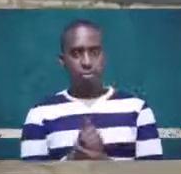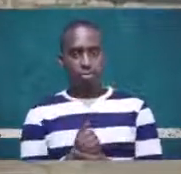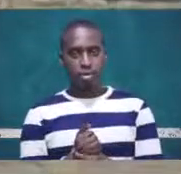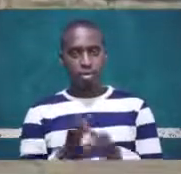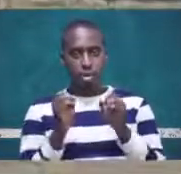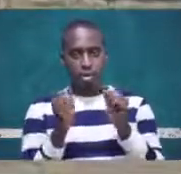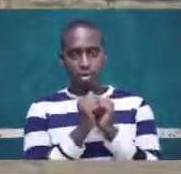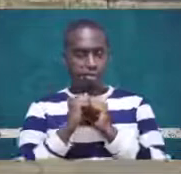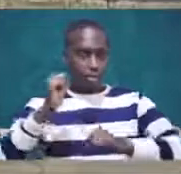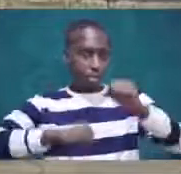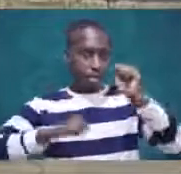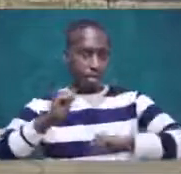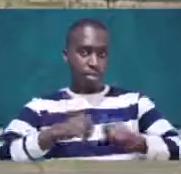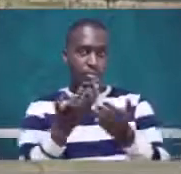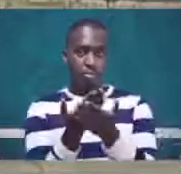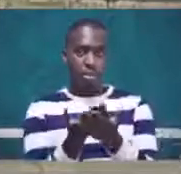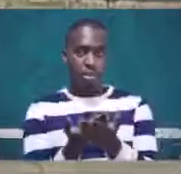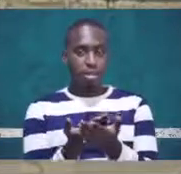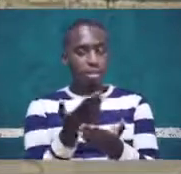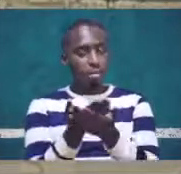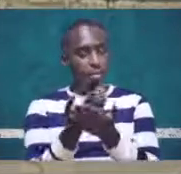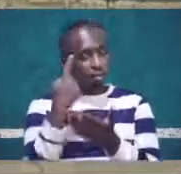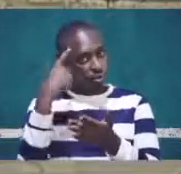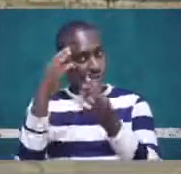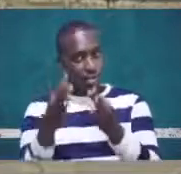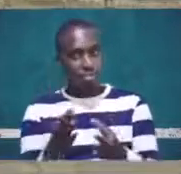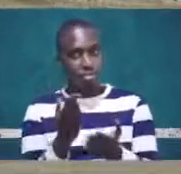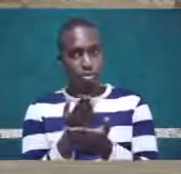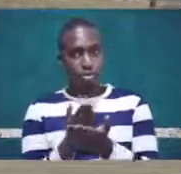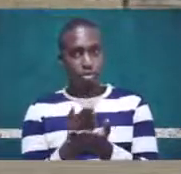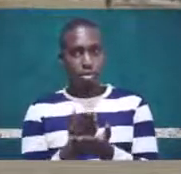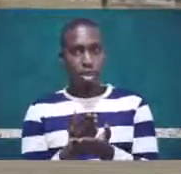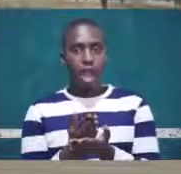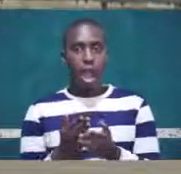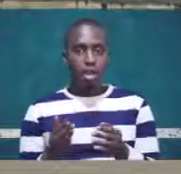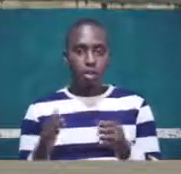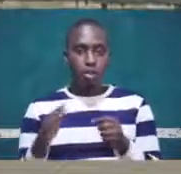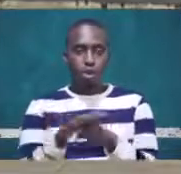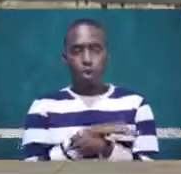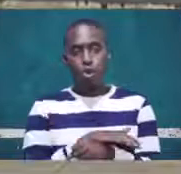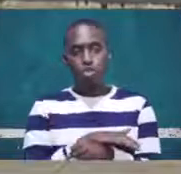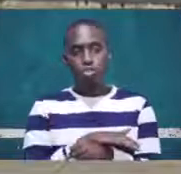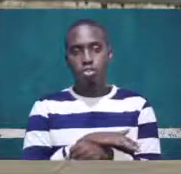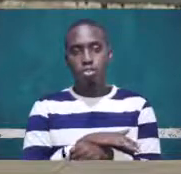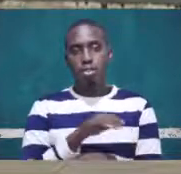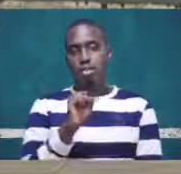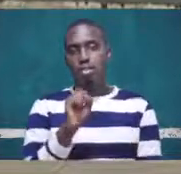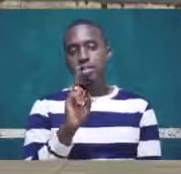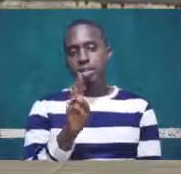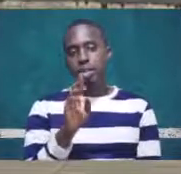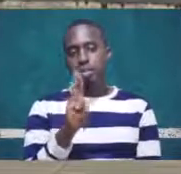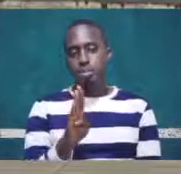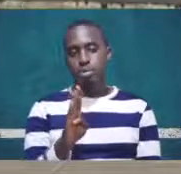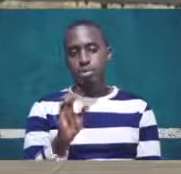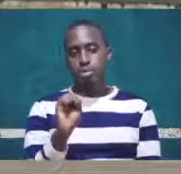With competitive demand, it is the demand for commodities that are close substitutes. Demand for commodities that are